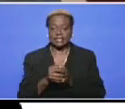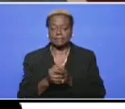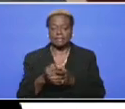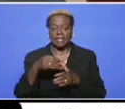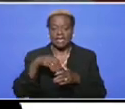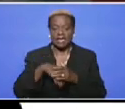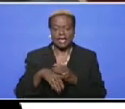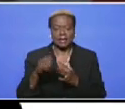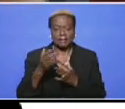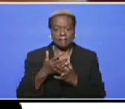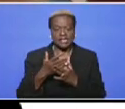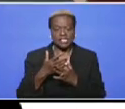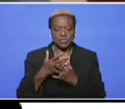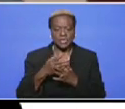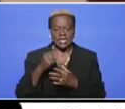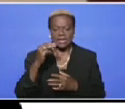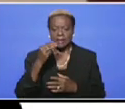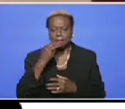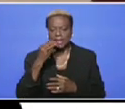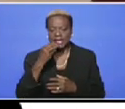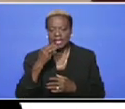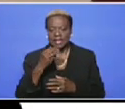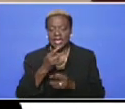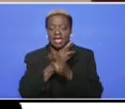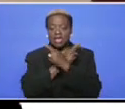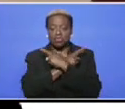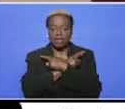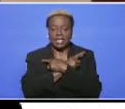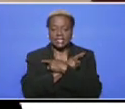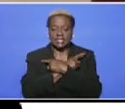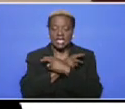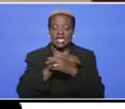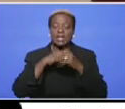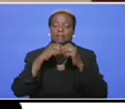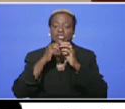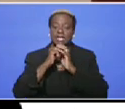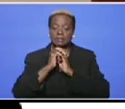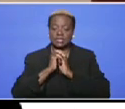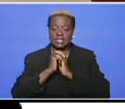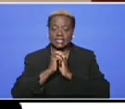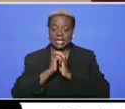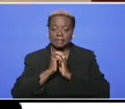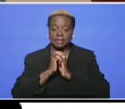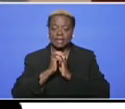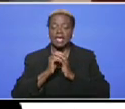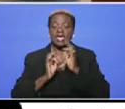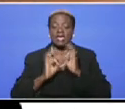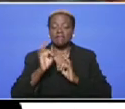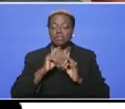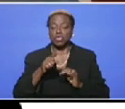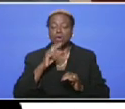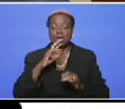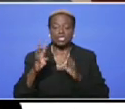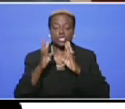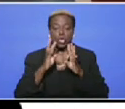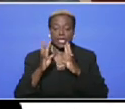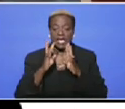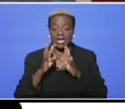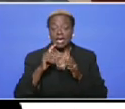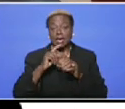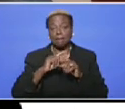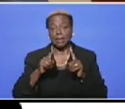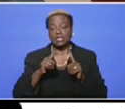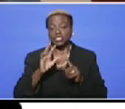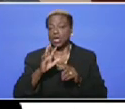between your meal, in between rest, you can put your elbows on the table if you're engaged in conversation. But for the most part of the meal,